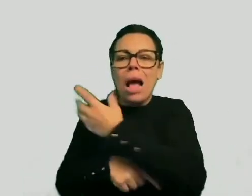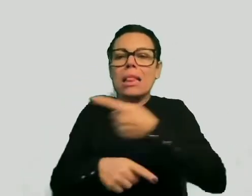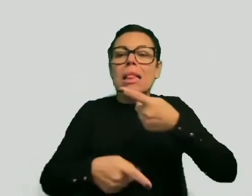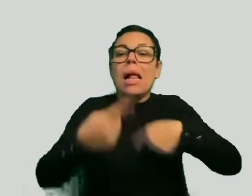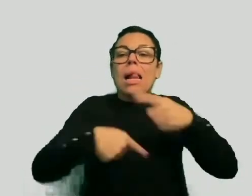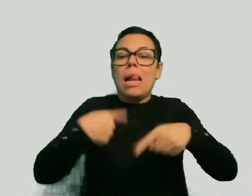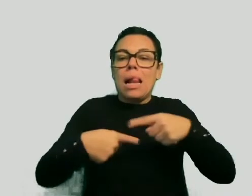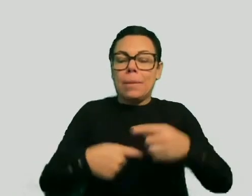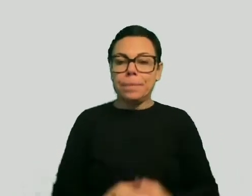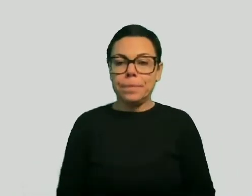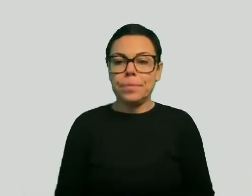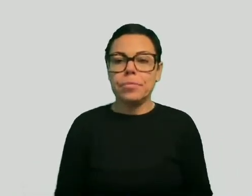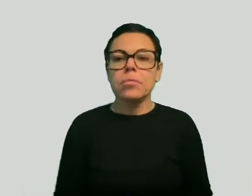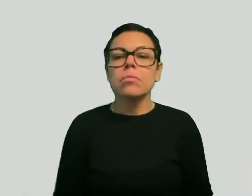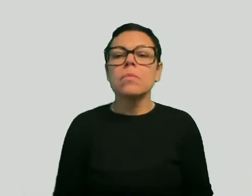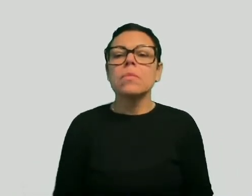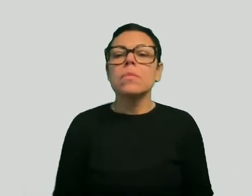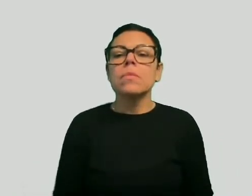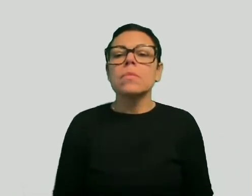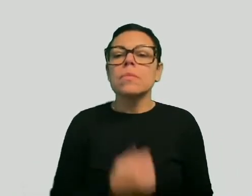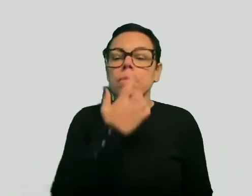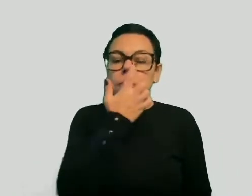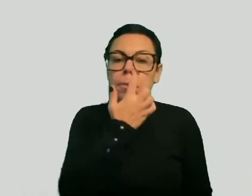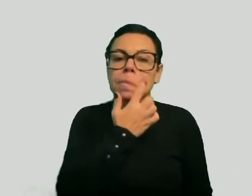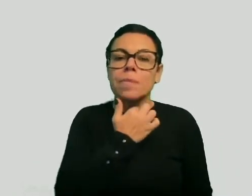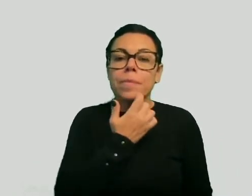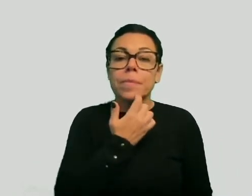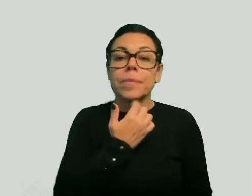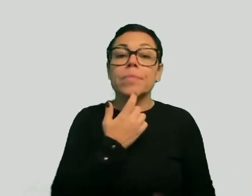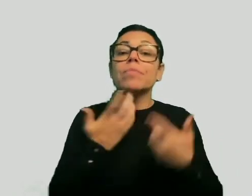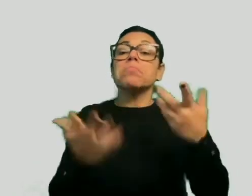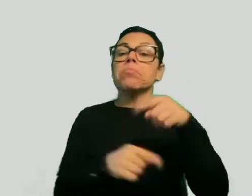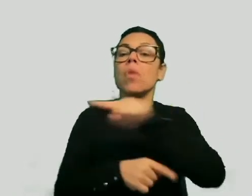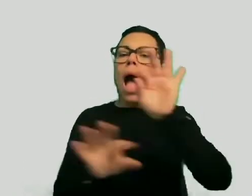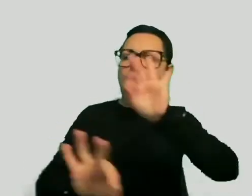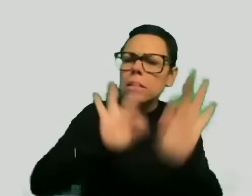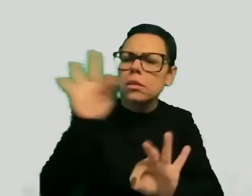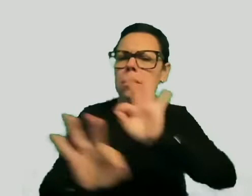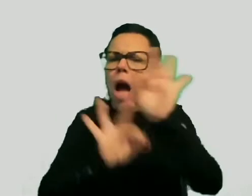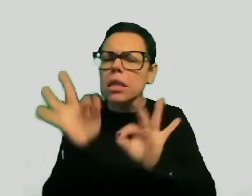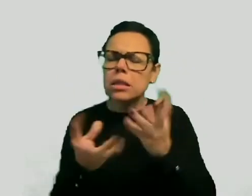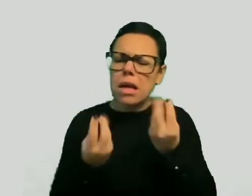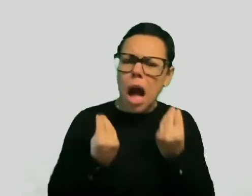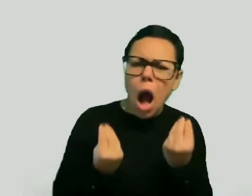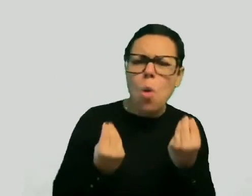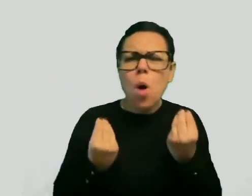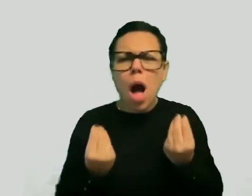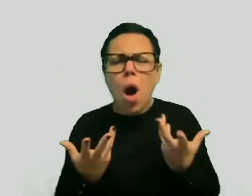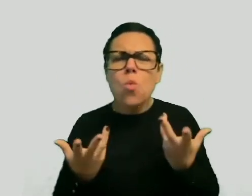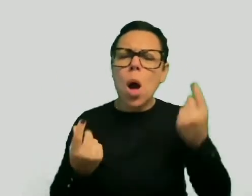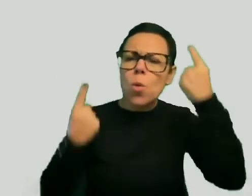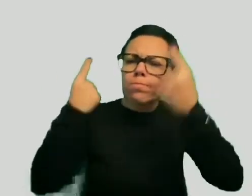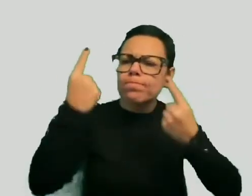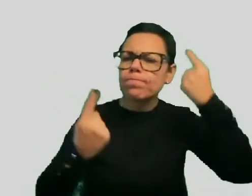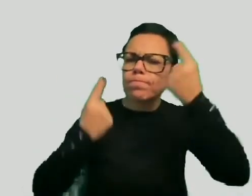we hear a lot of questions around the how to do it. We will come back to the specific